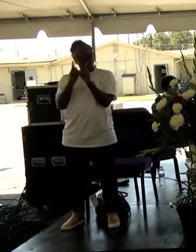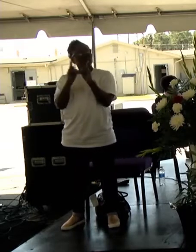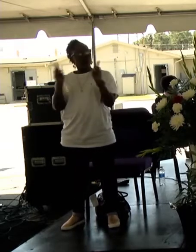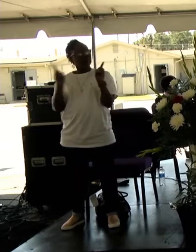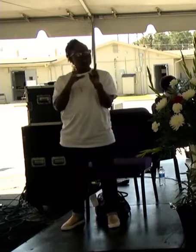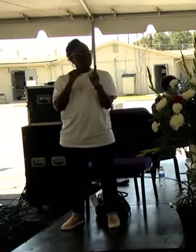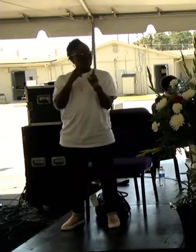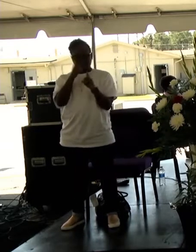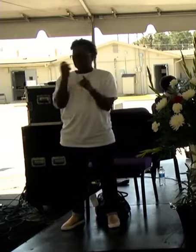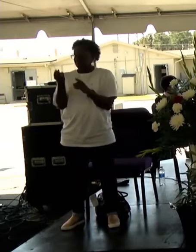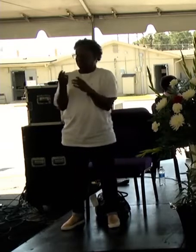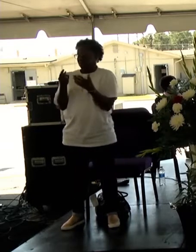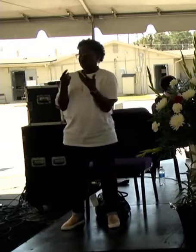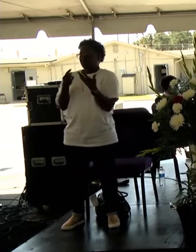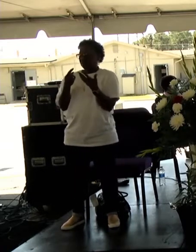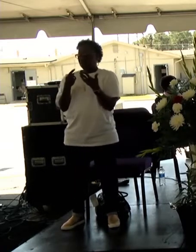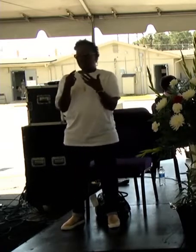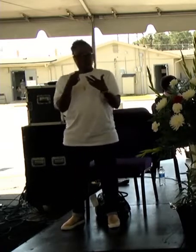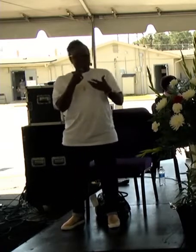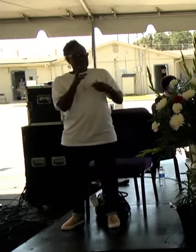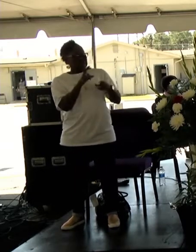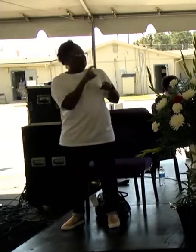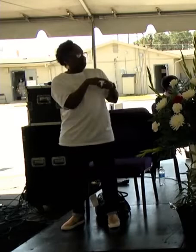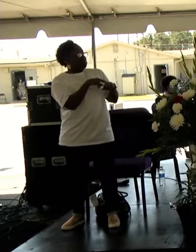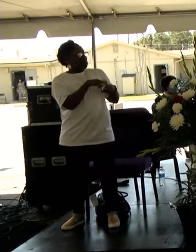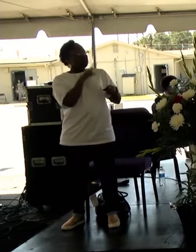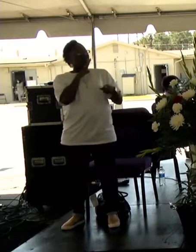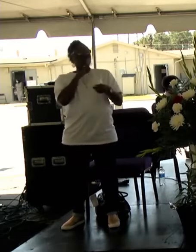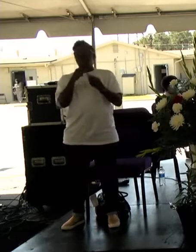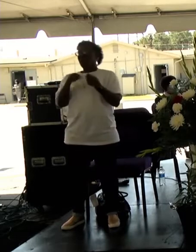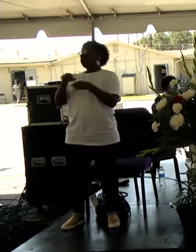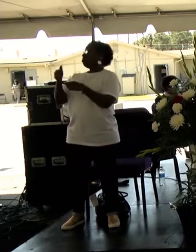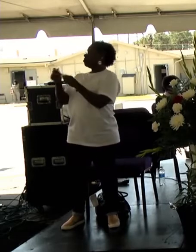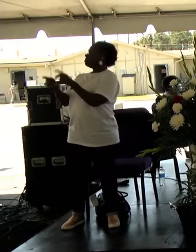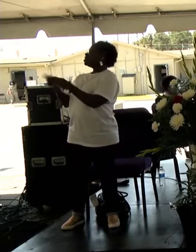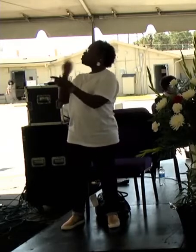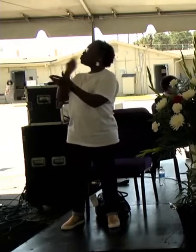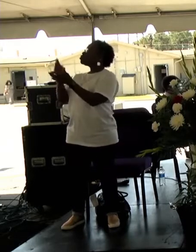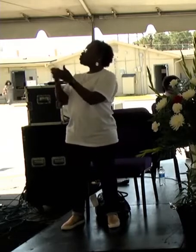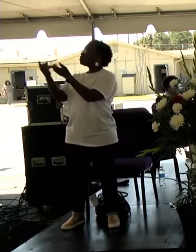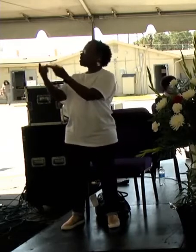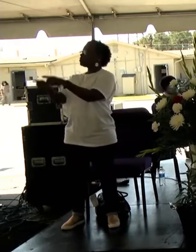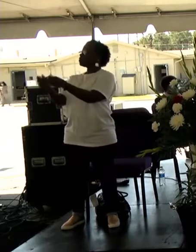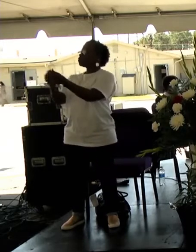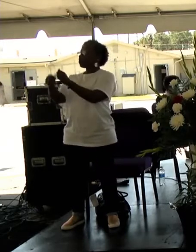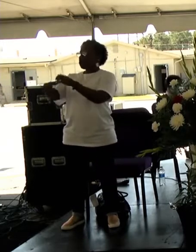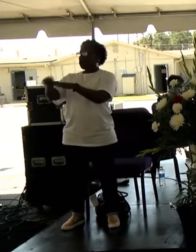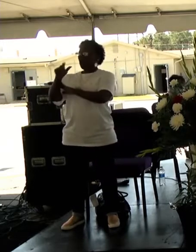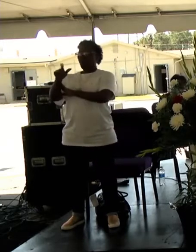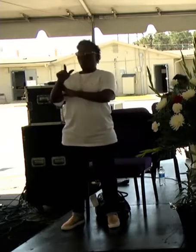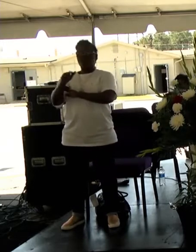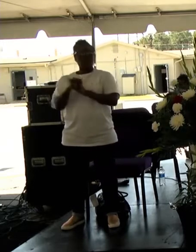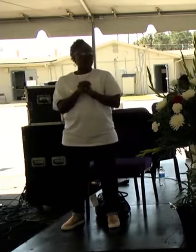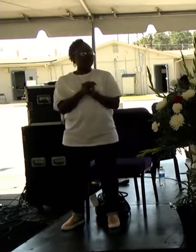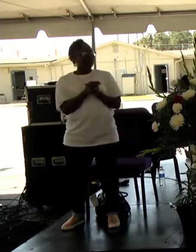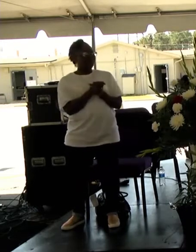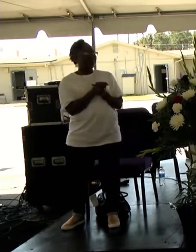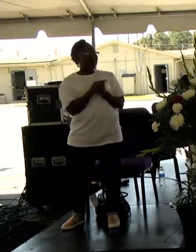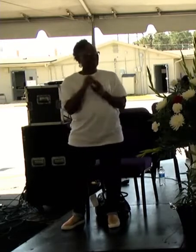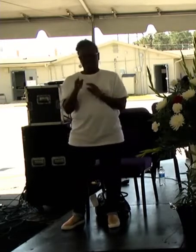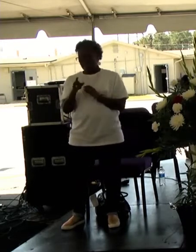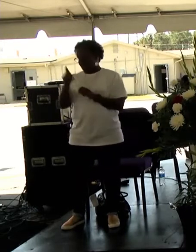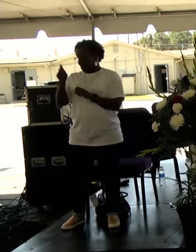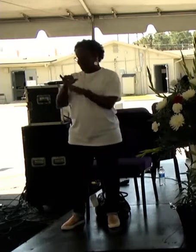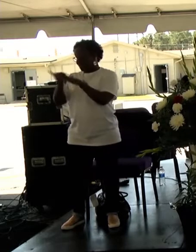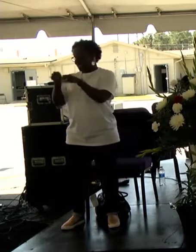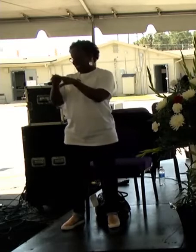and because he's sat at the feet of Gamaliel, he's sitting around talking about other people. Notice what happened with Paul. Paul is on house